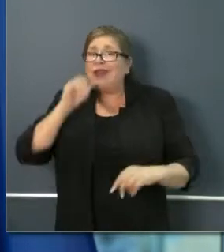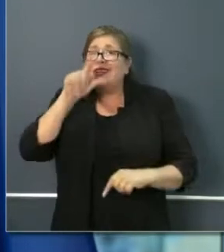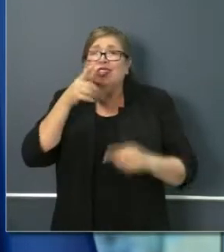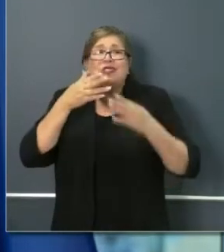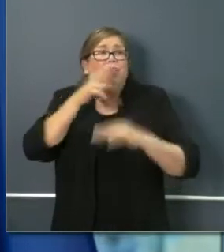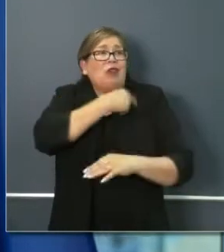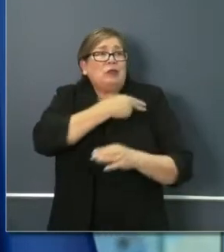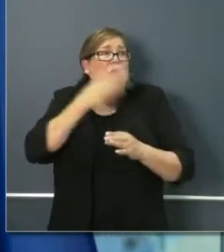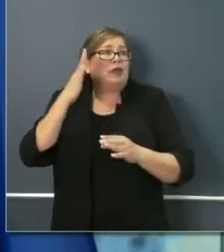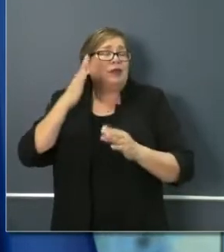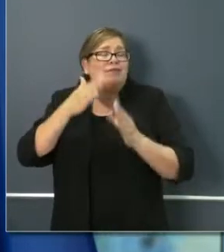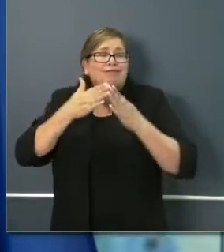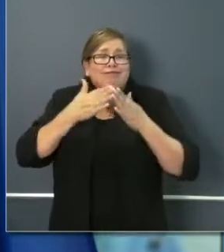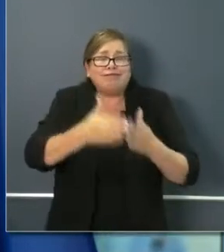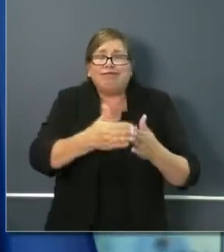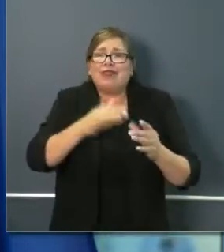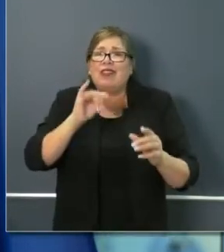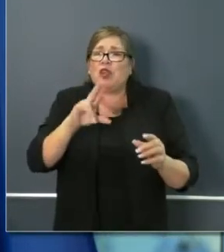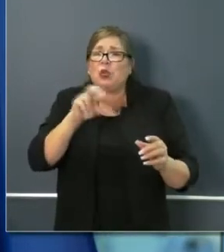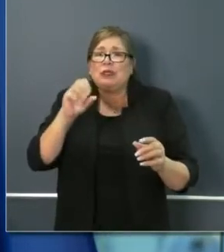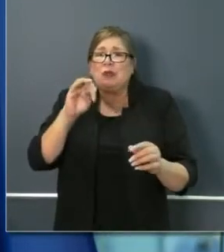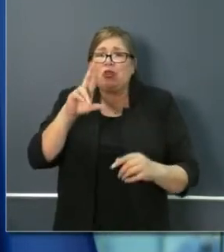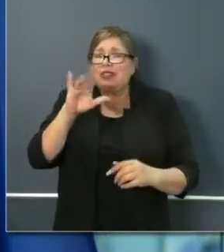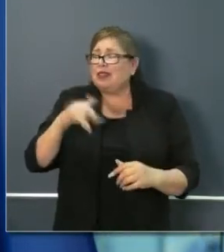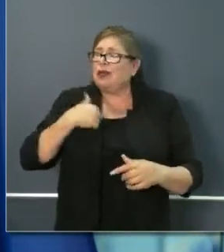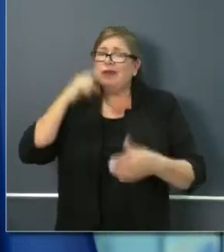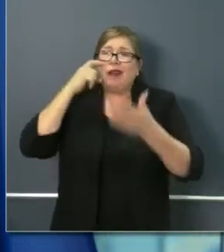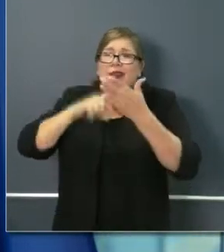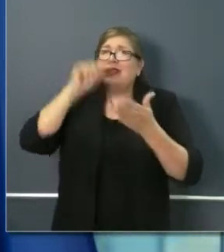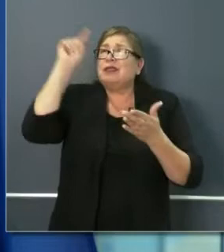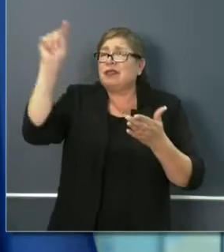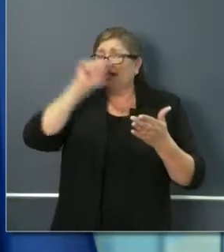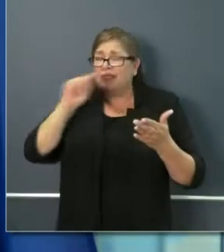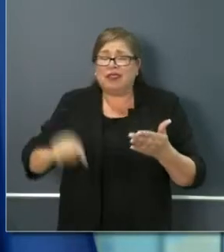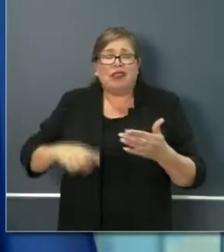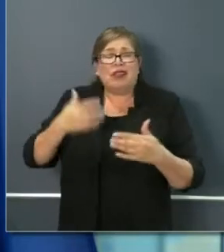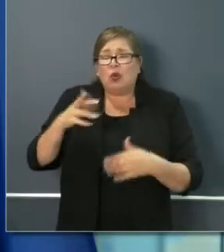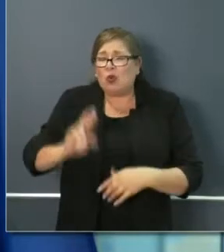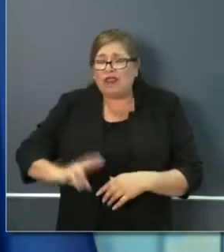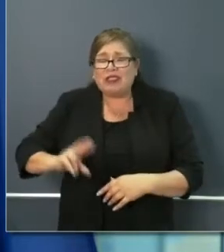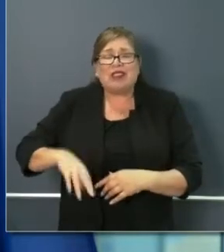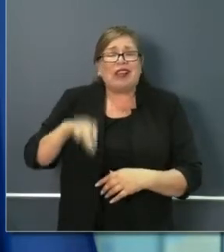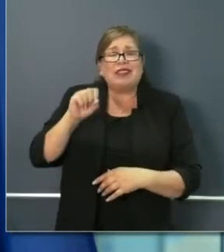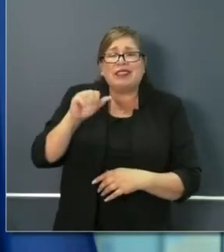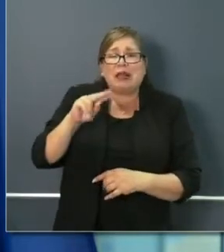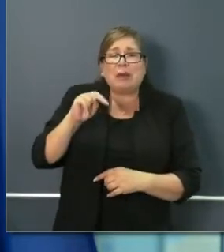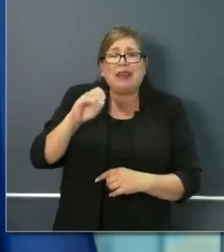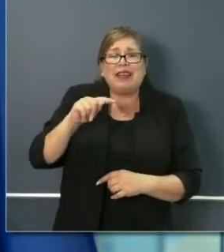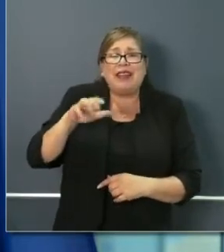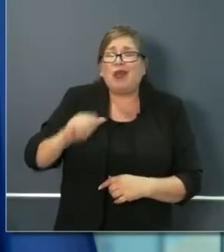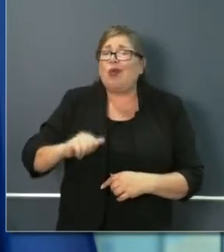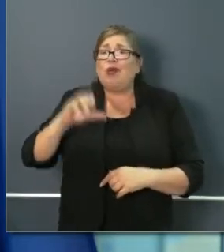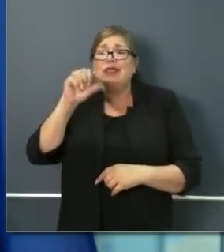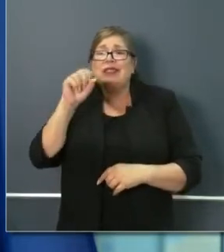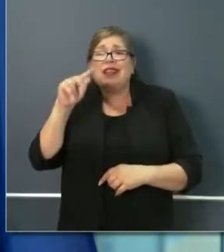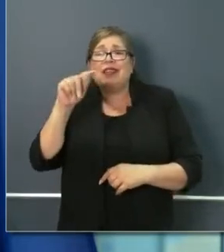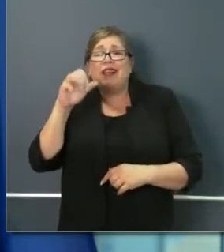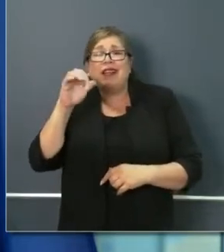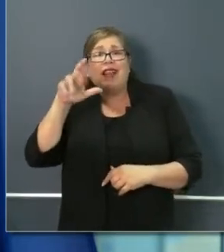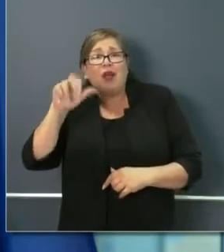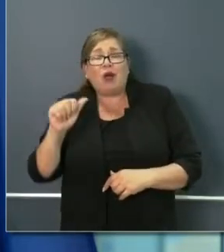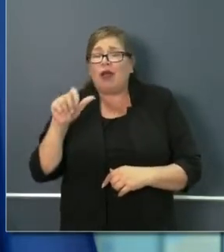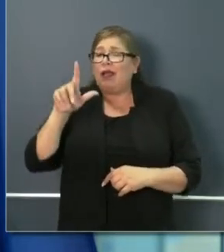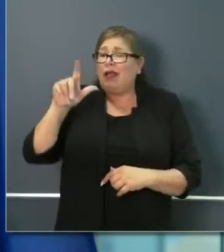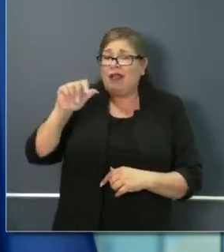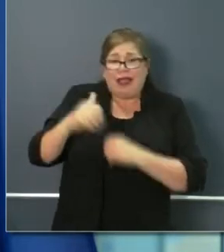from Shasta to Butte County to San Diego to Contra Costa County to Riverside to San Mateo County to Santa Clara and